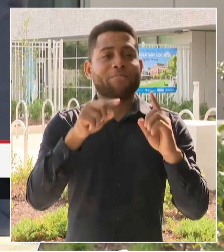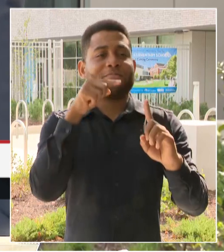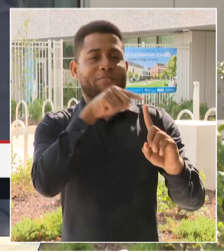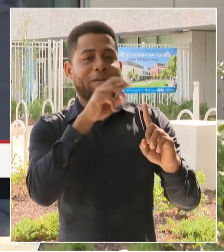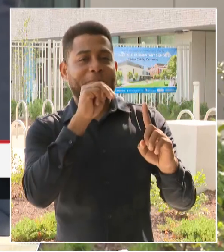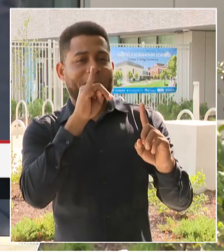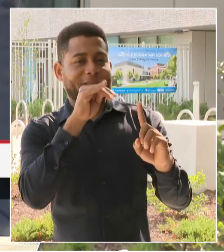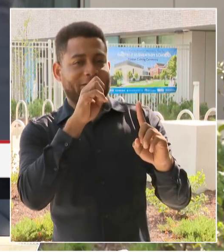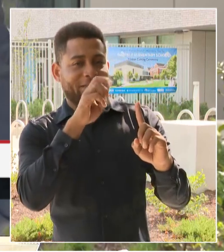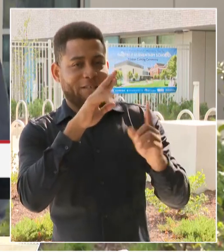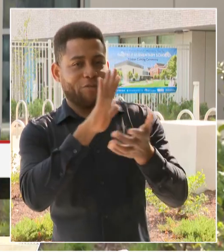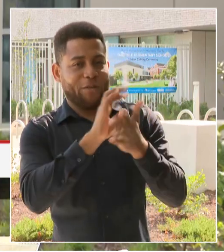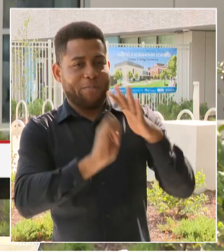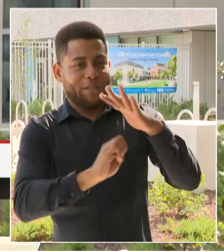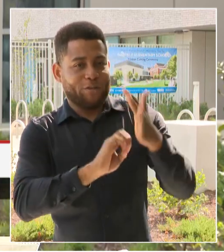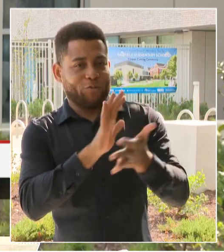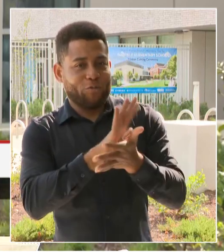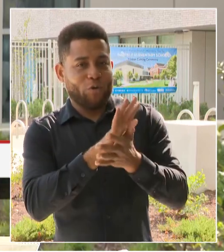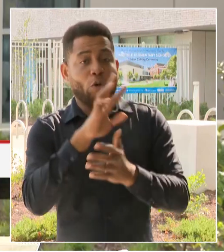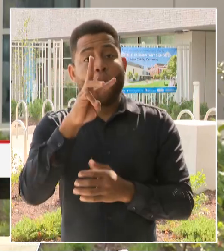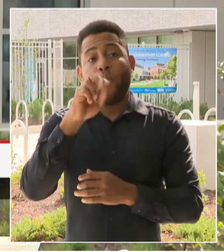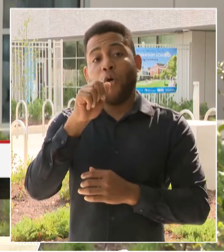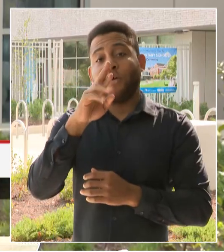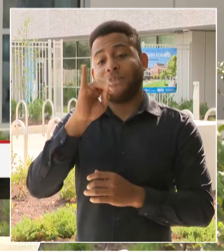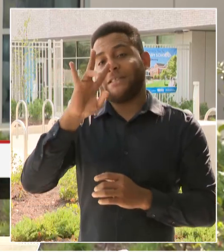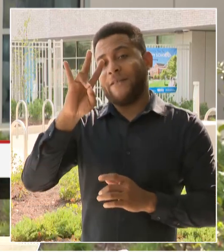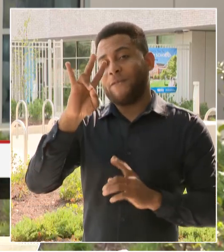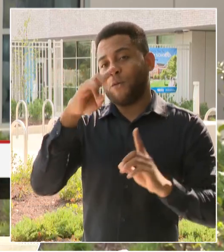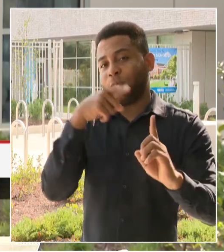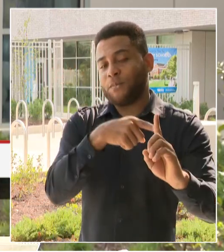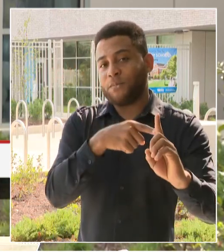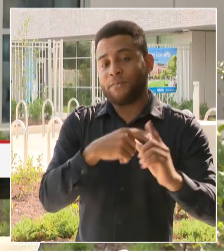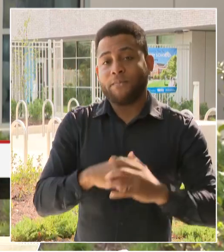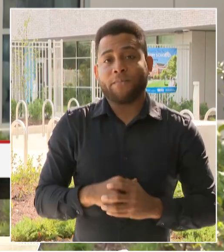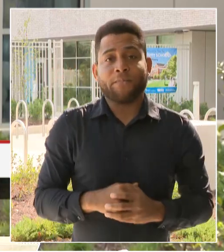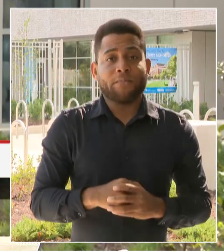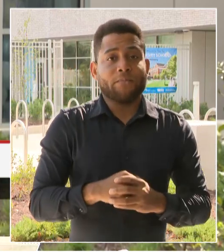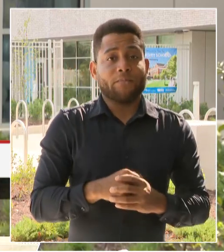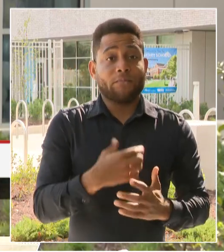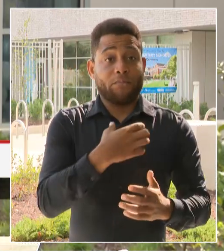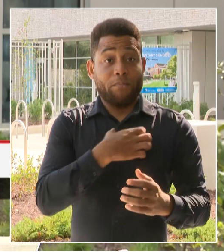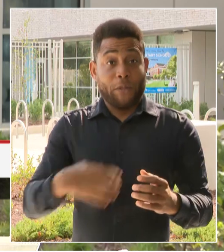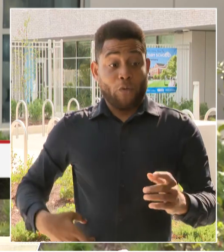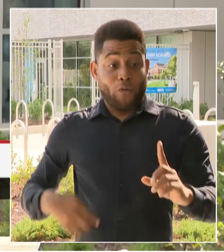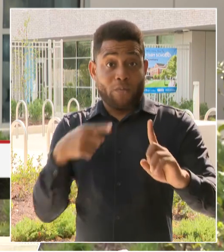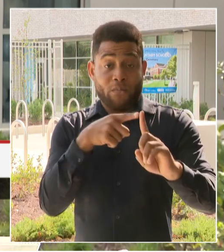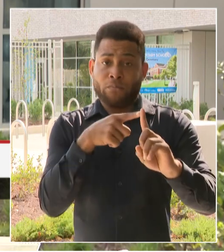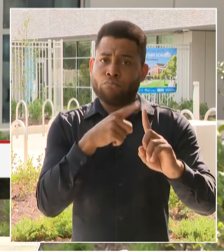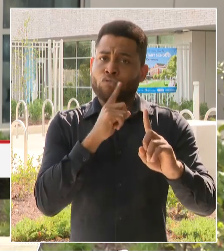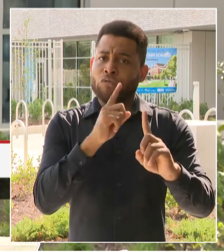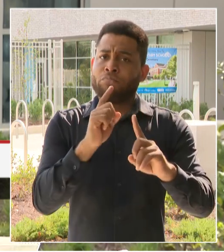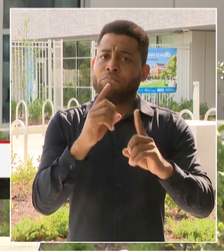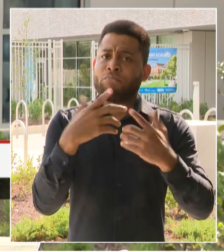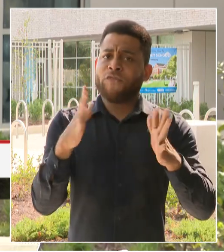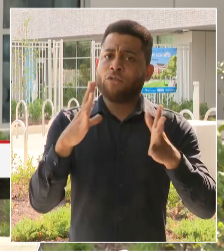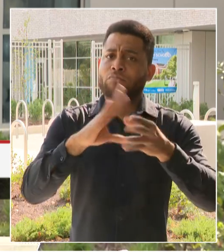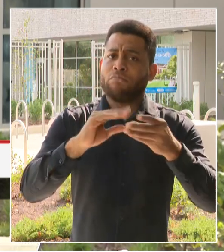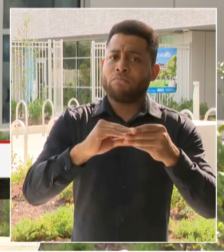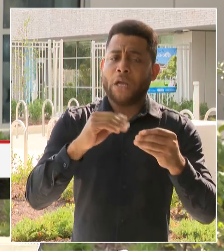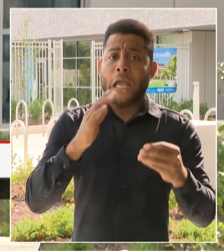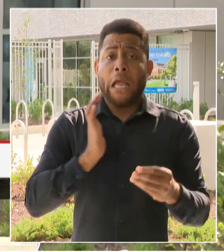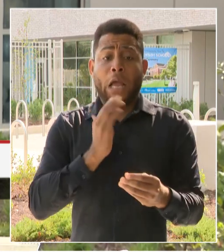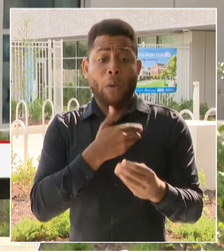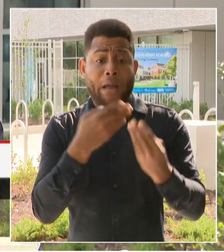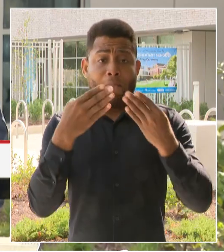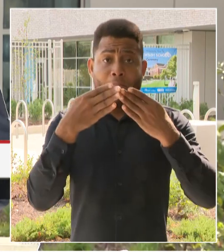we were joined with Mayor Bowser, and she said it best. I want to repeat what she said on Monday, and that is our public schools continue to be